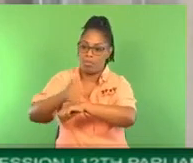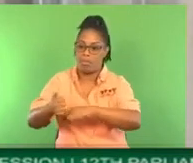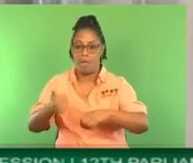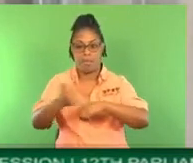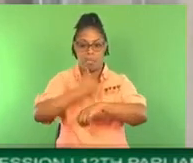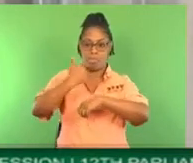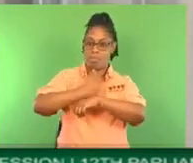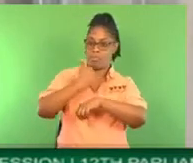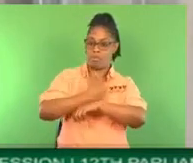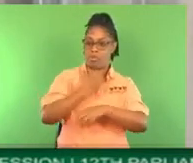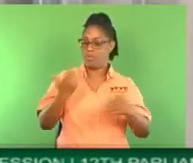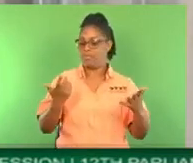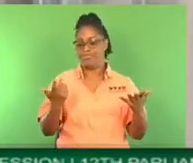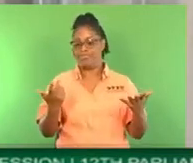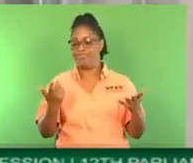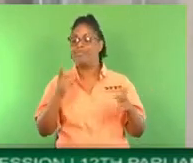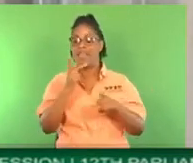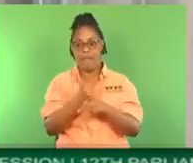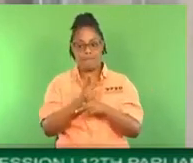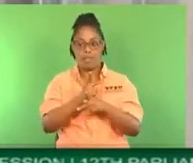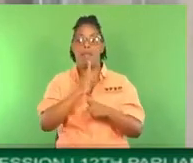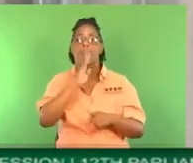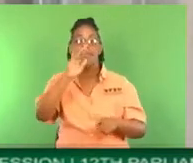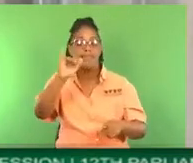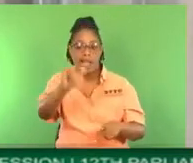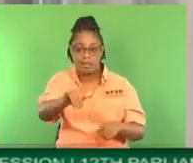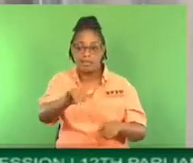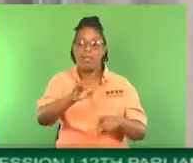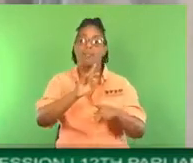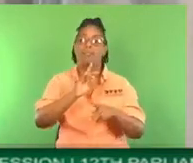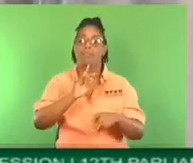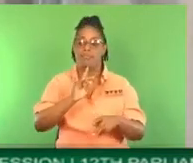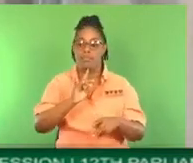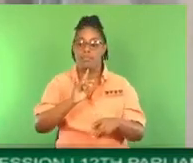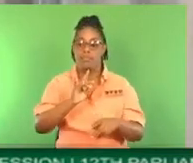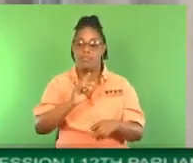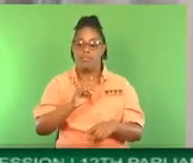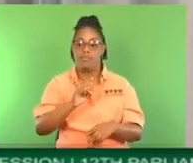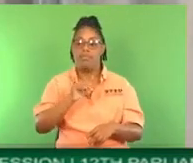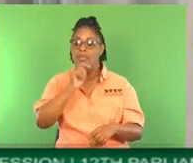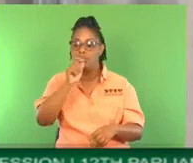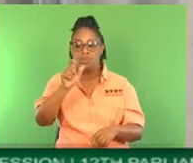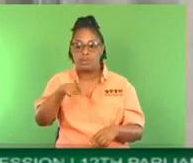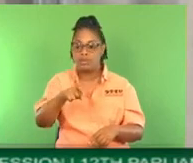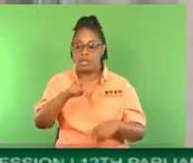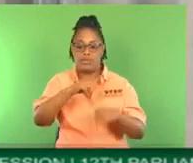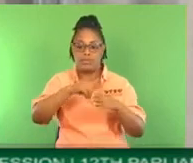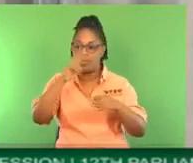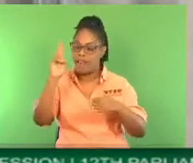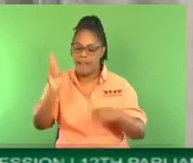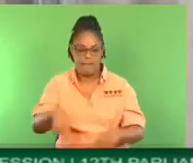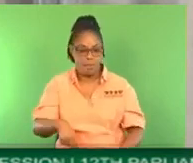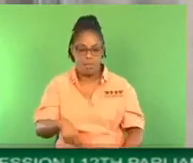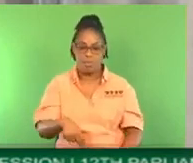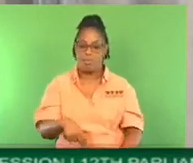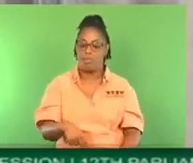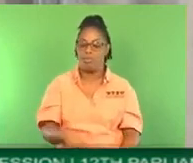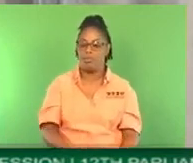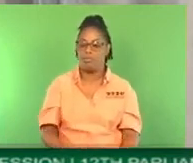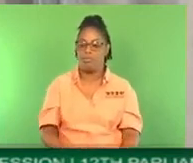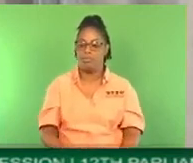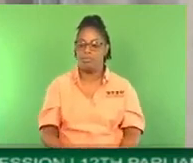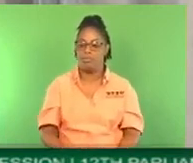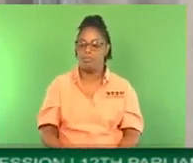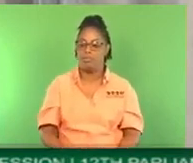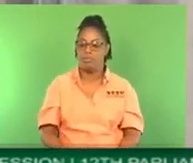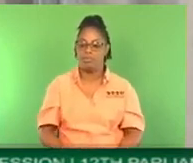treatment of such individuals must never be an affront to their dignity as human beings.